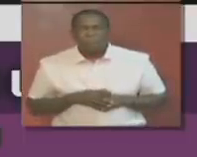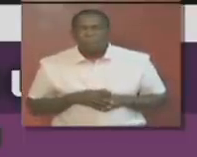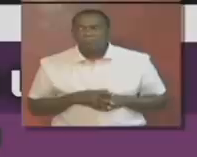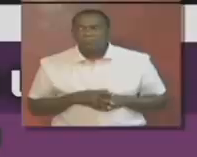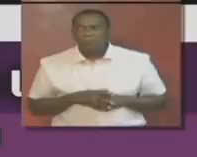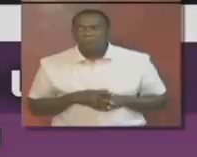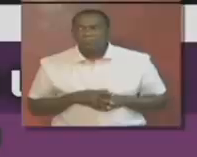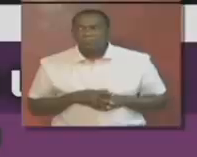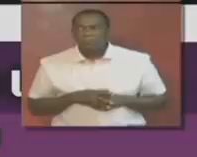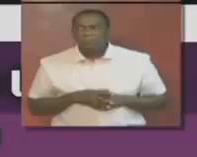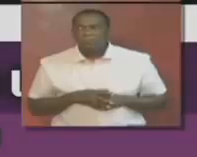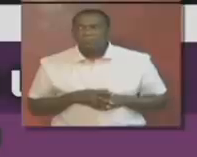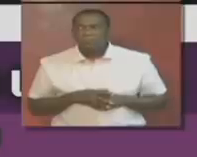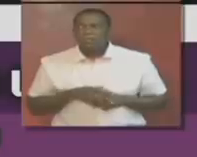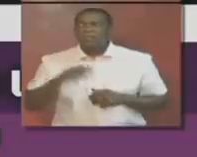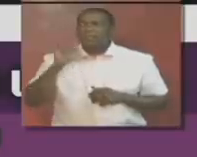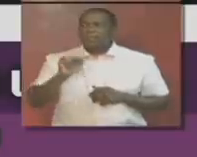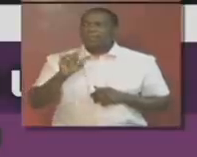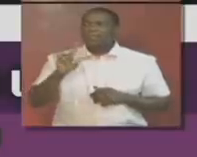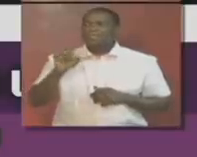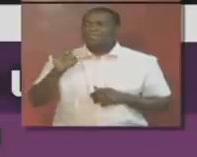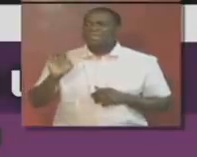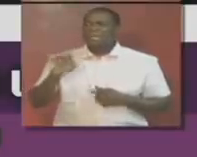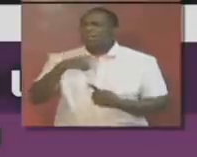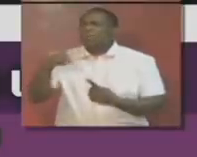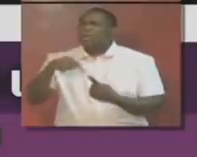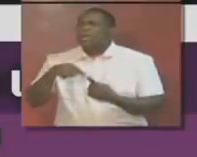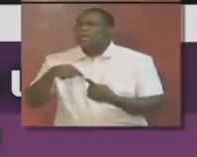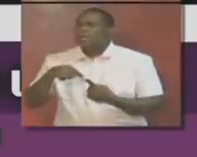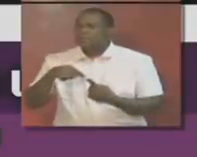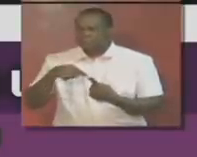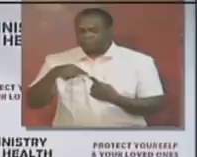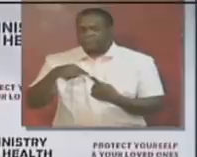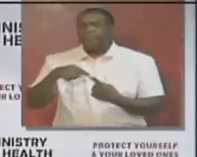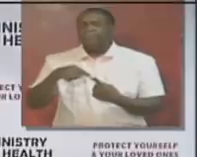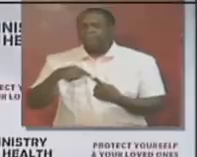what date that is supposed to commence the second round of vaccinations, please.